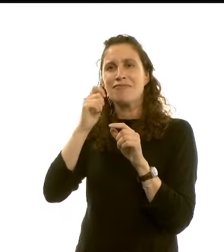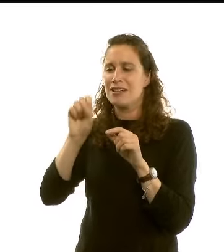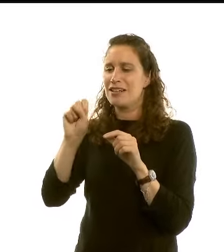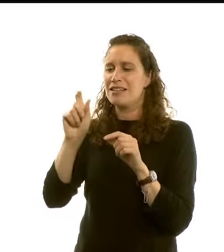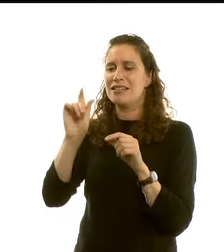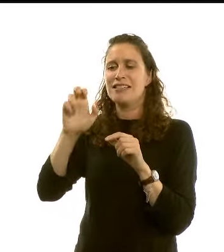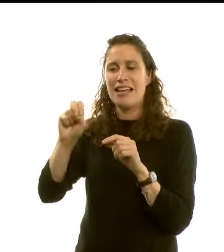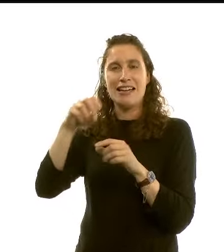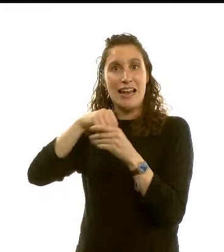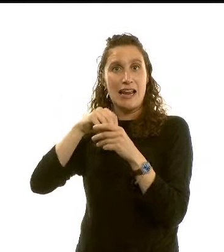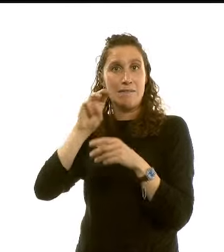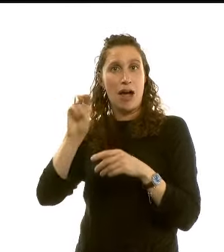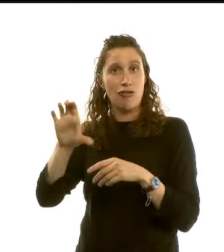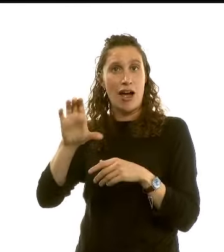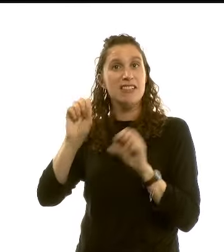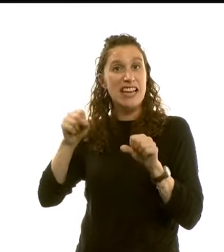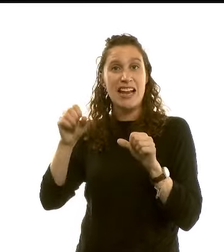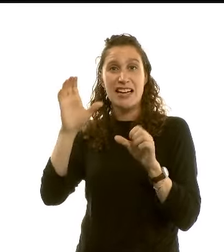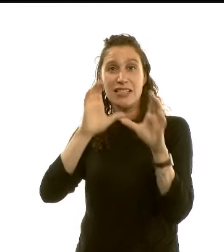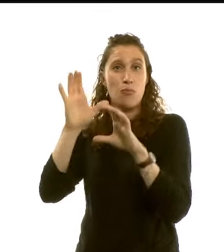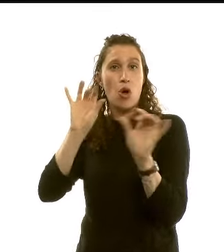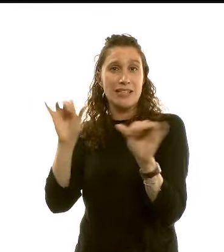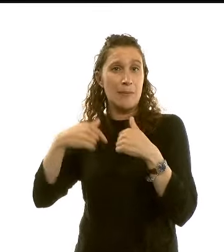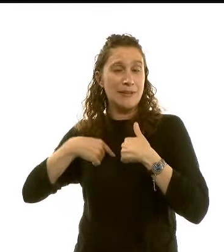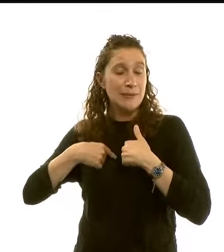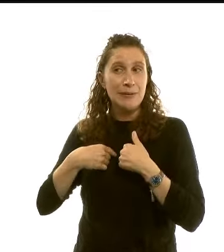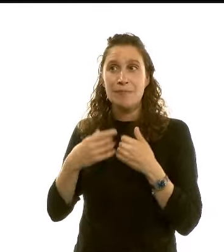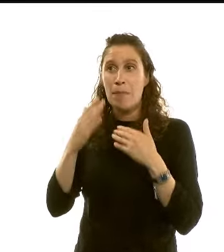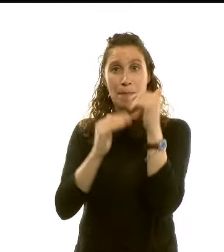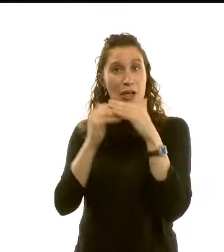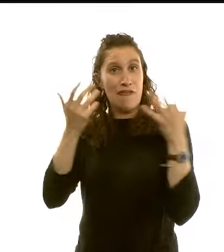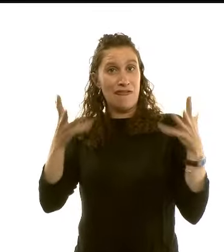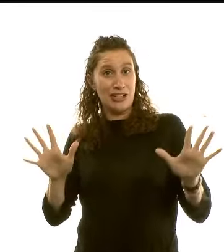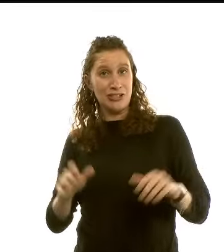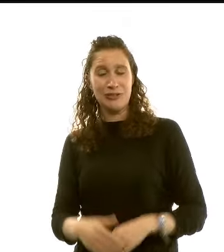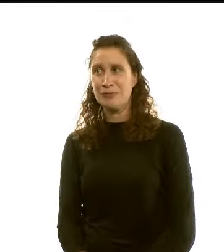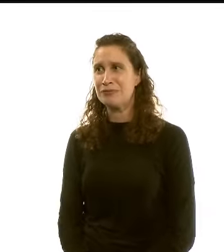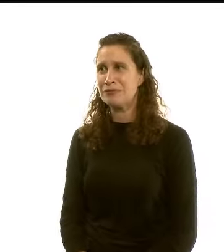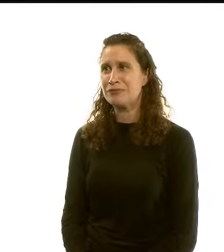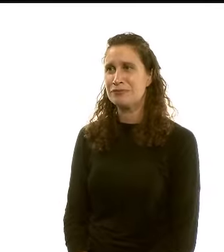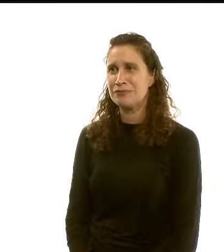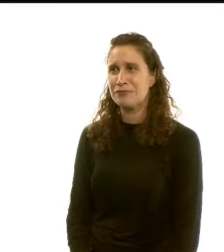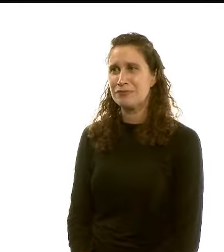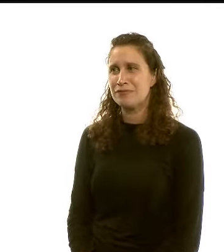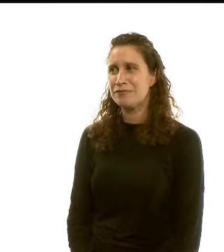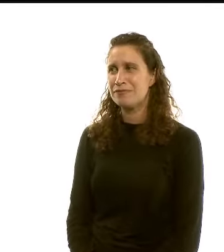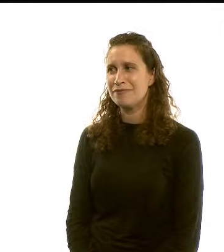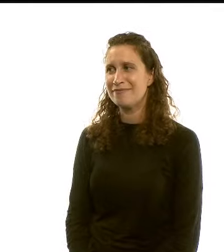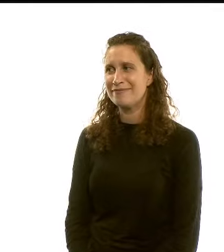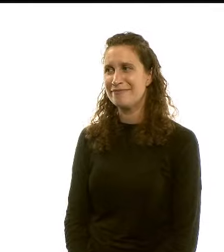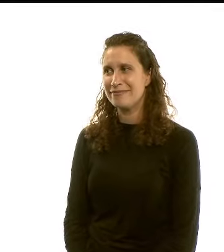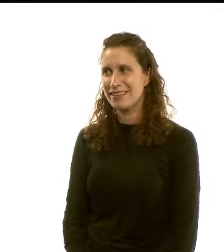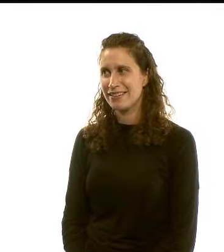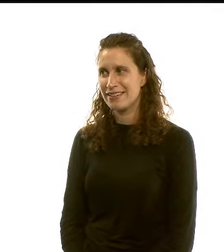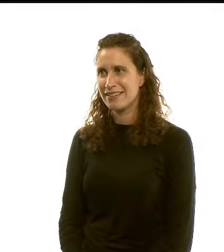the cave just as you or I would. And now our builds are complete. Sweet. Awesome. And here it is.